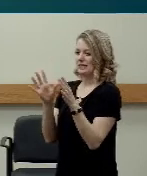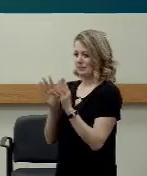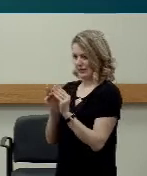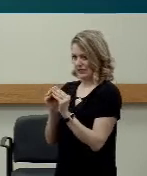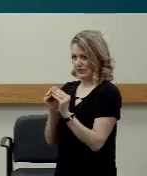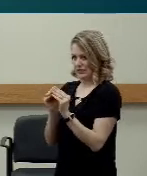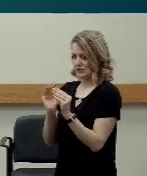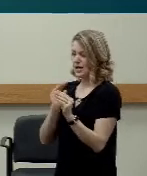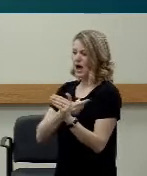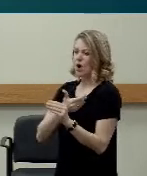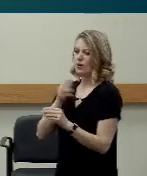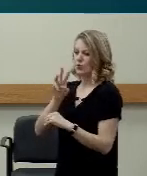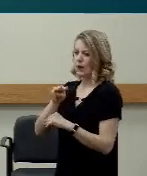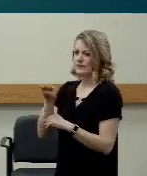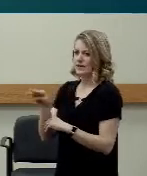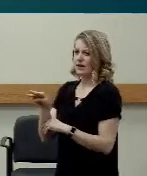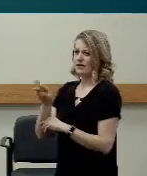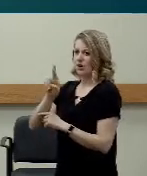webpage, which is